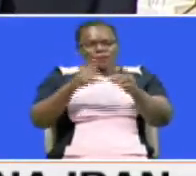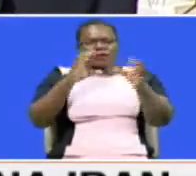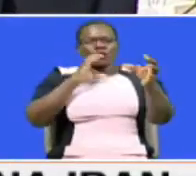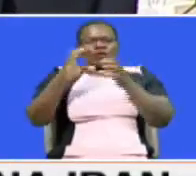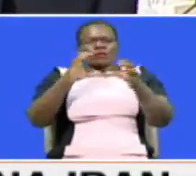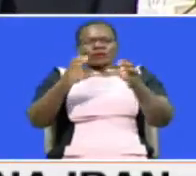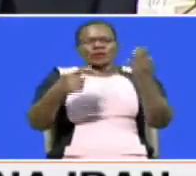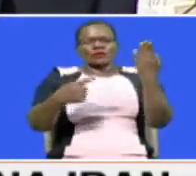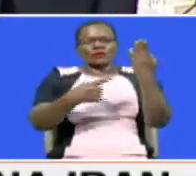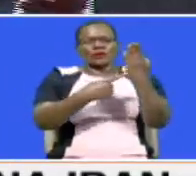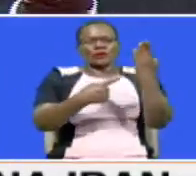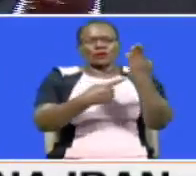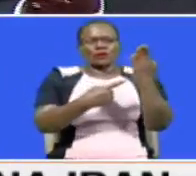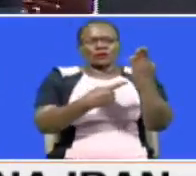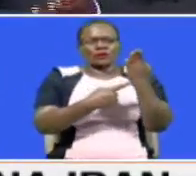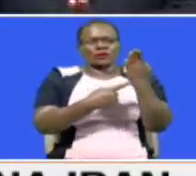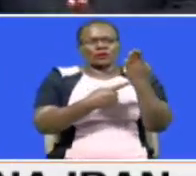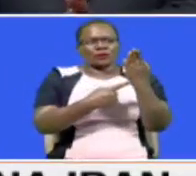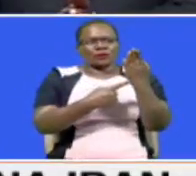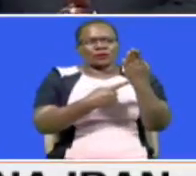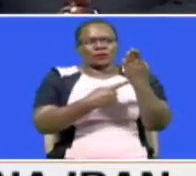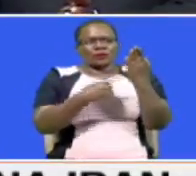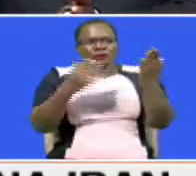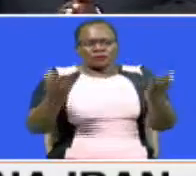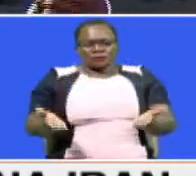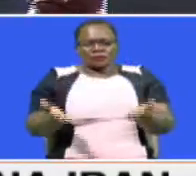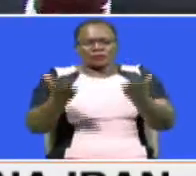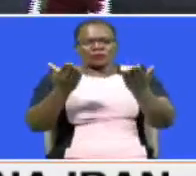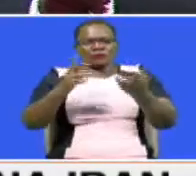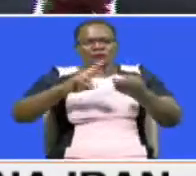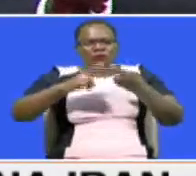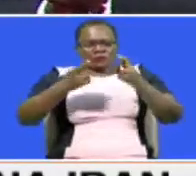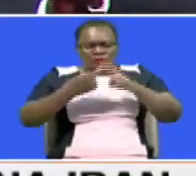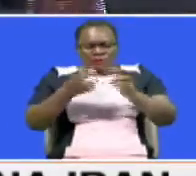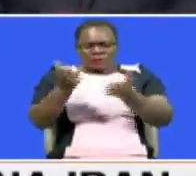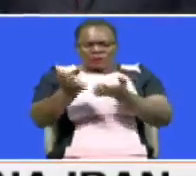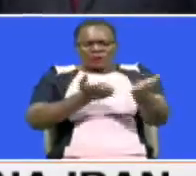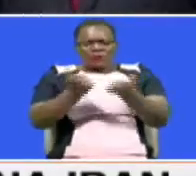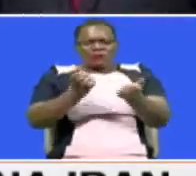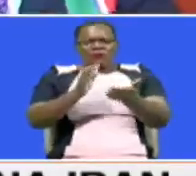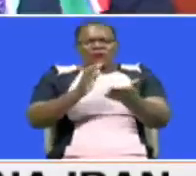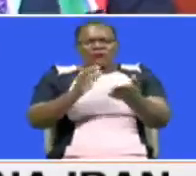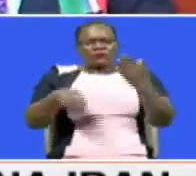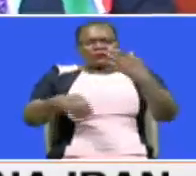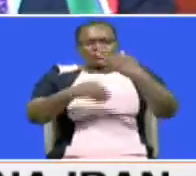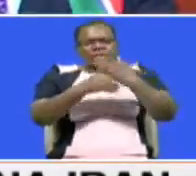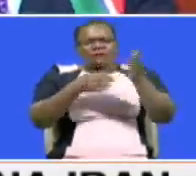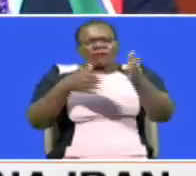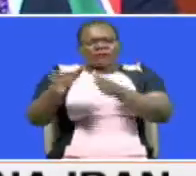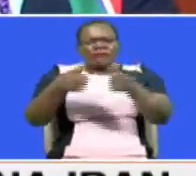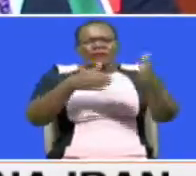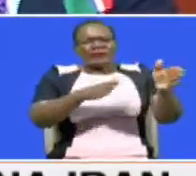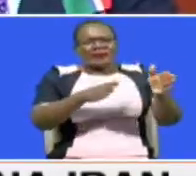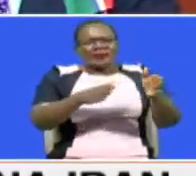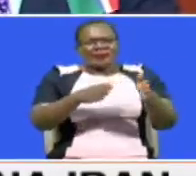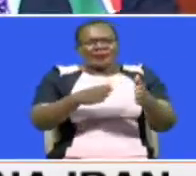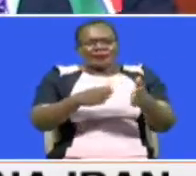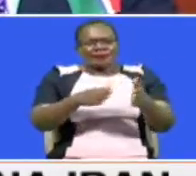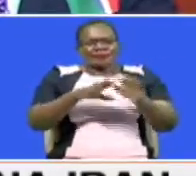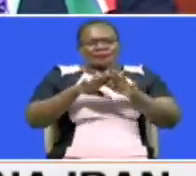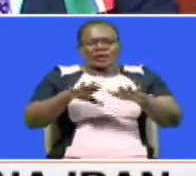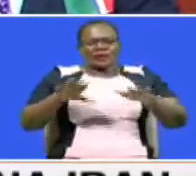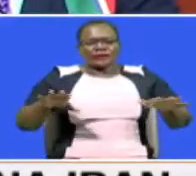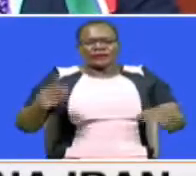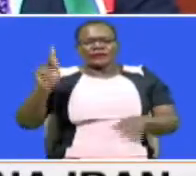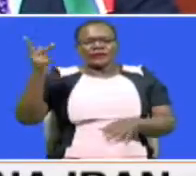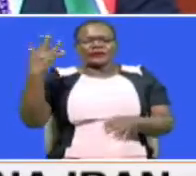na teknolojia kwenye harakati za kuimarisha uhusiano wa kibiashara na kuongeza nafasi za soko ya bidhaa za